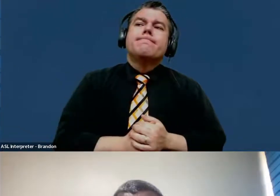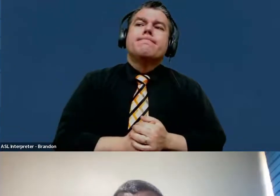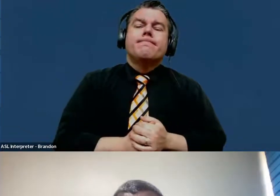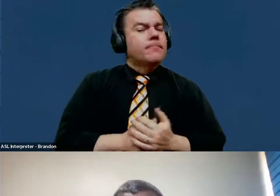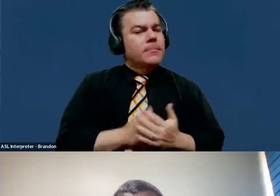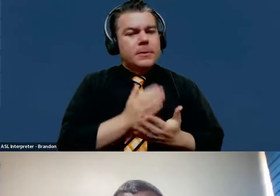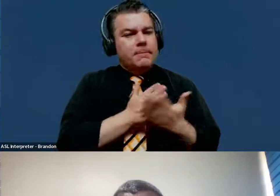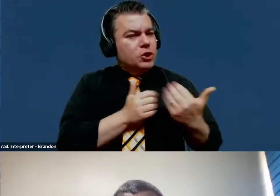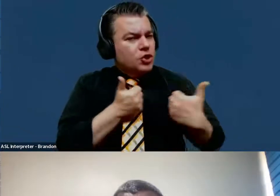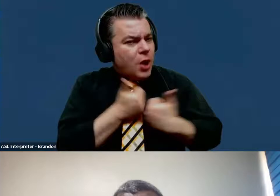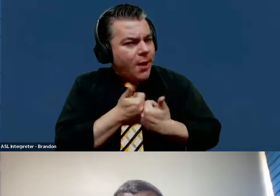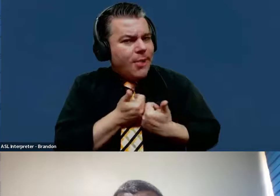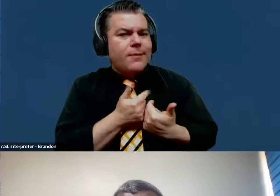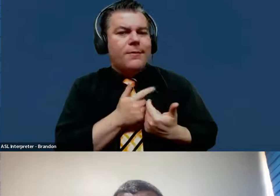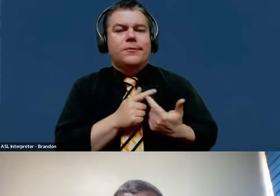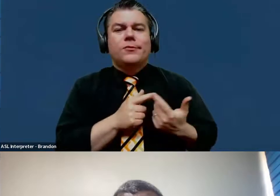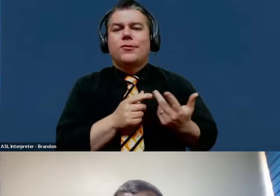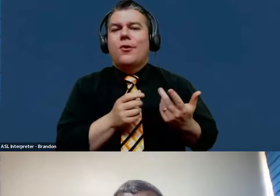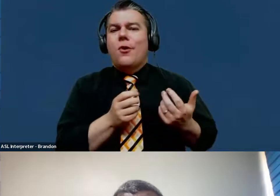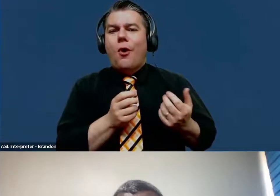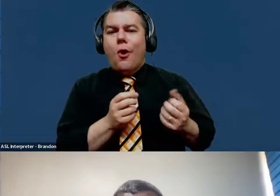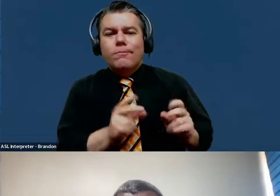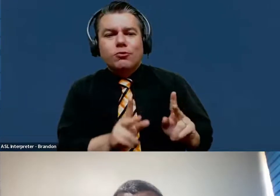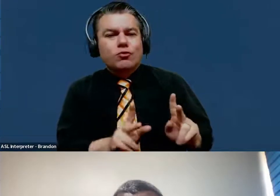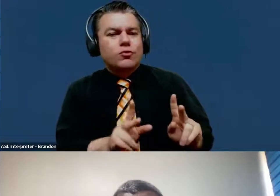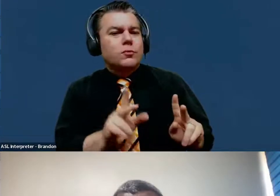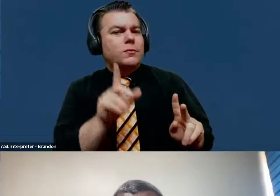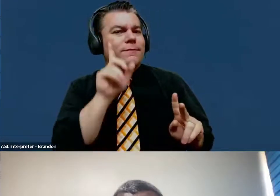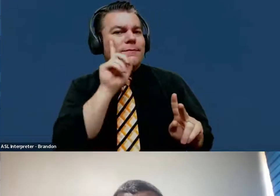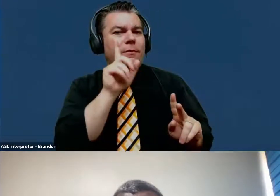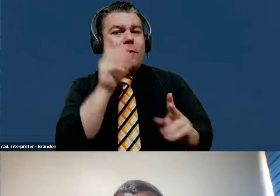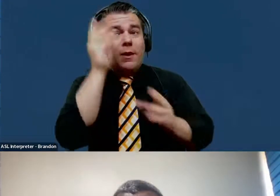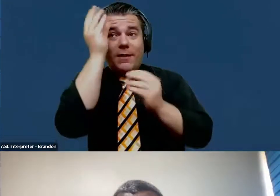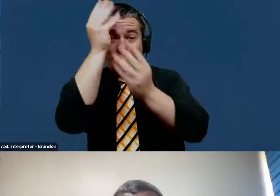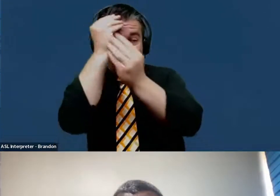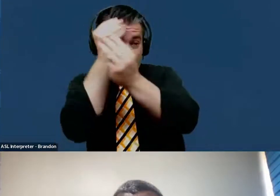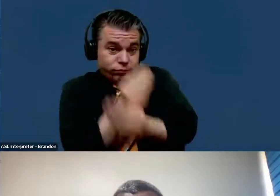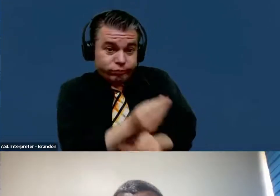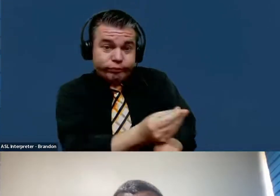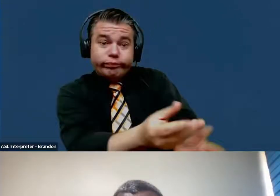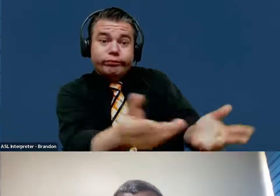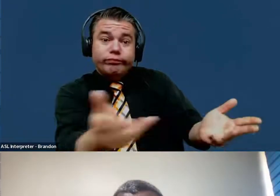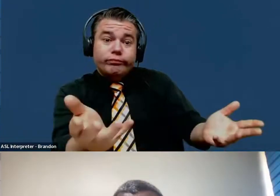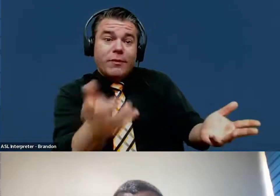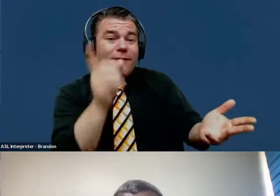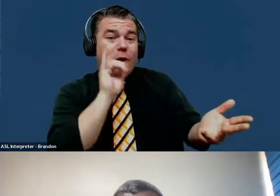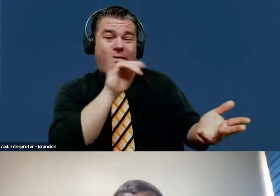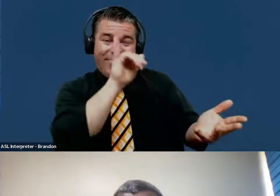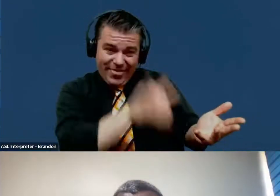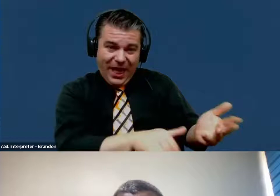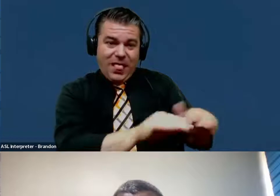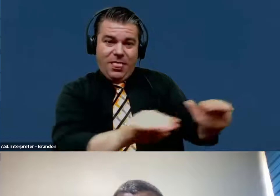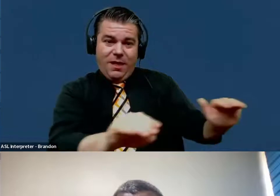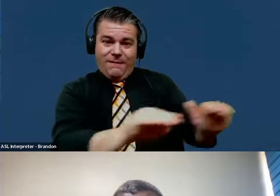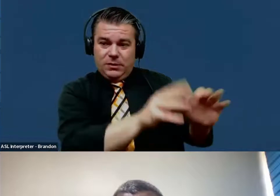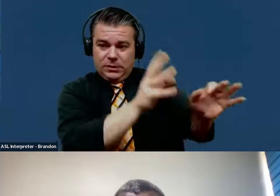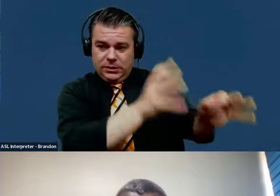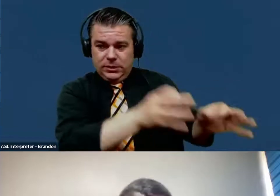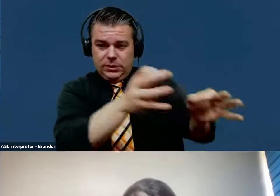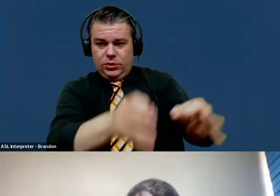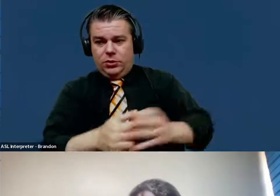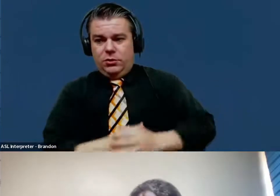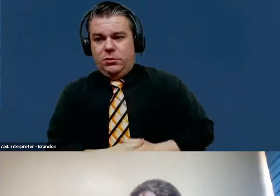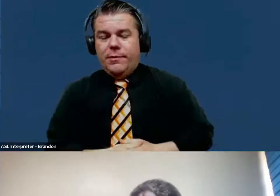challenges or opportunities around getting information to that level and decision-making at that level? Particularly